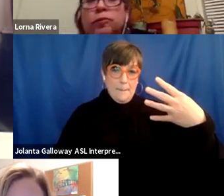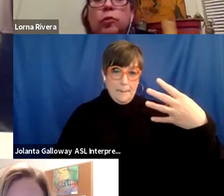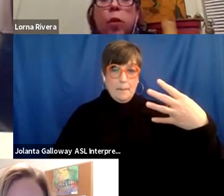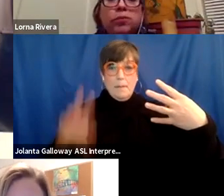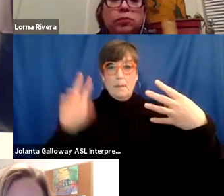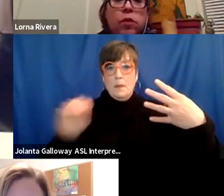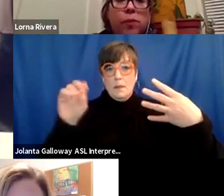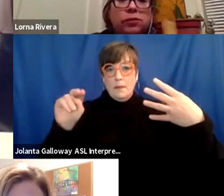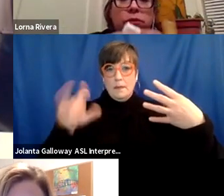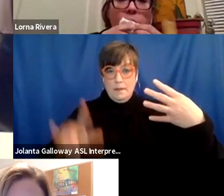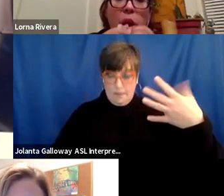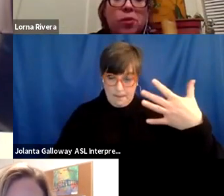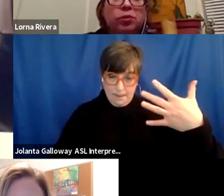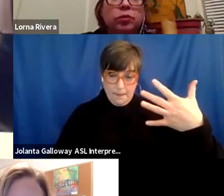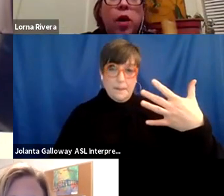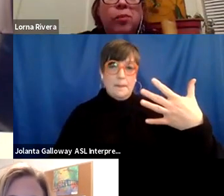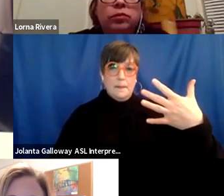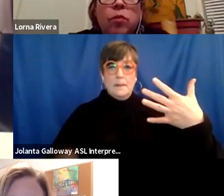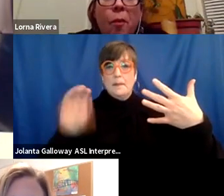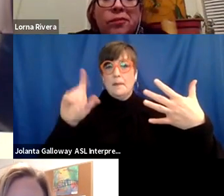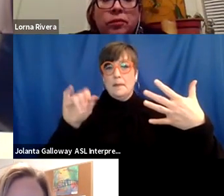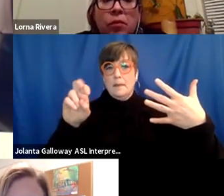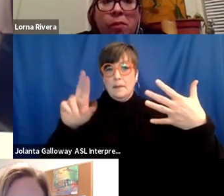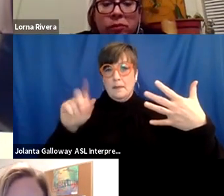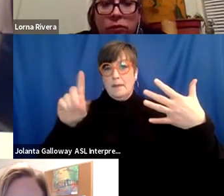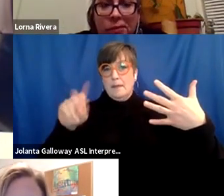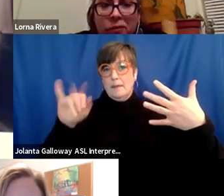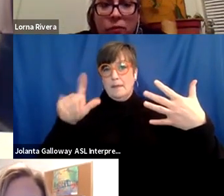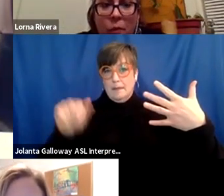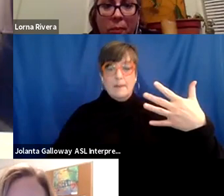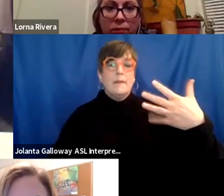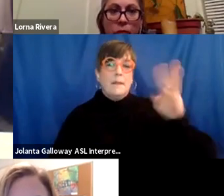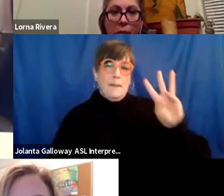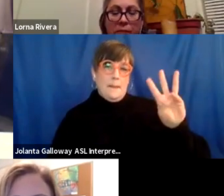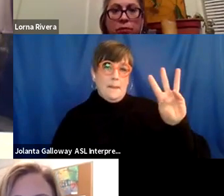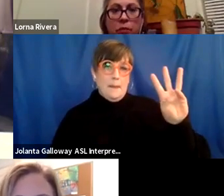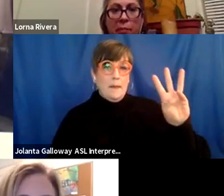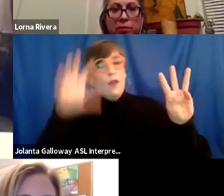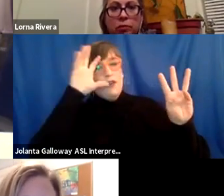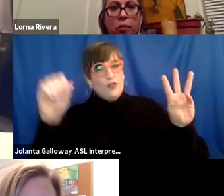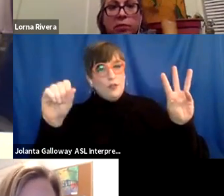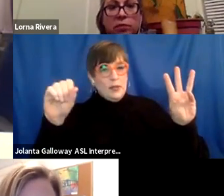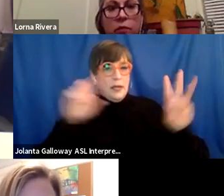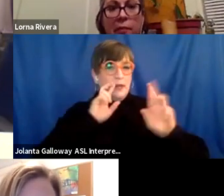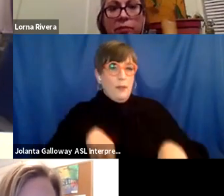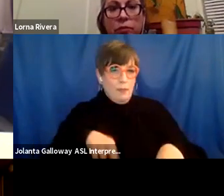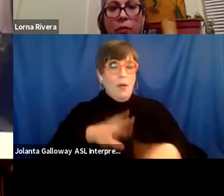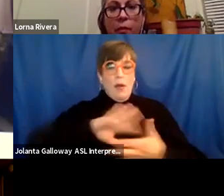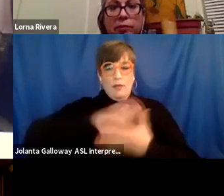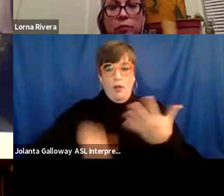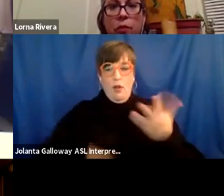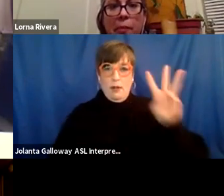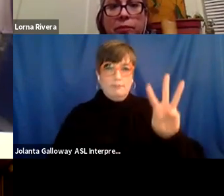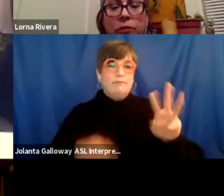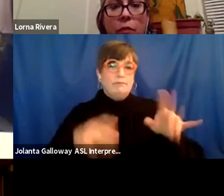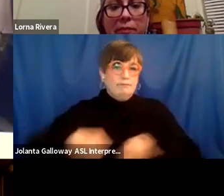O'Neill? Yes. Ms. Oliver Davila? Yes. The superintendent's report is approved unanimously. Thank you,